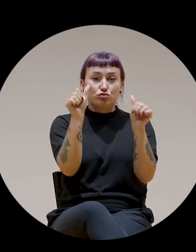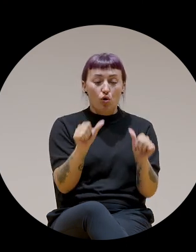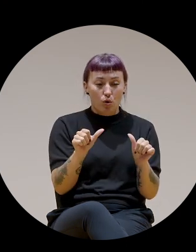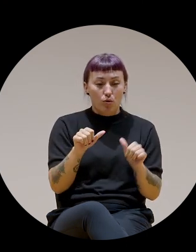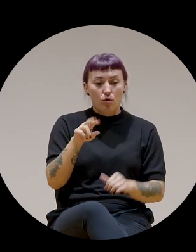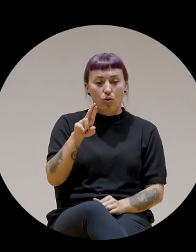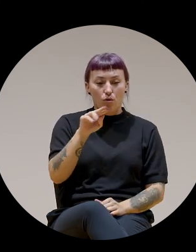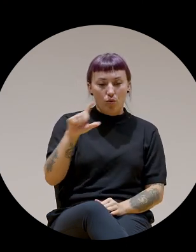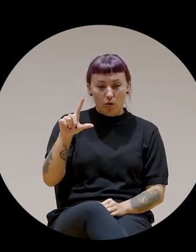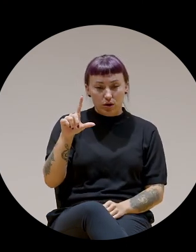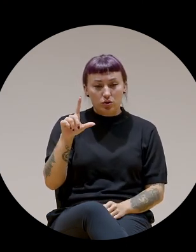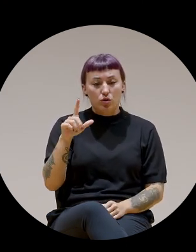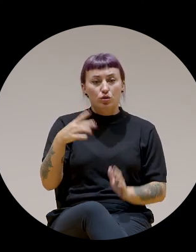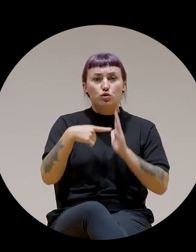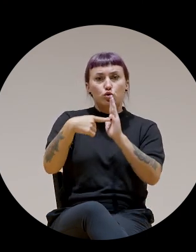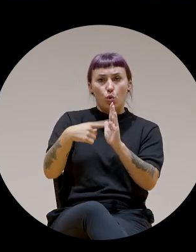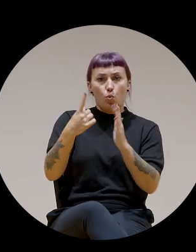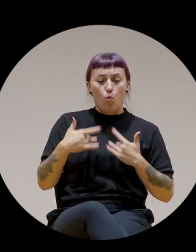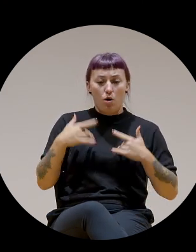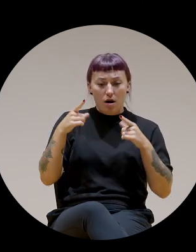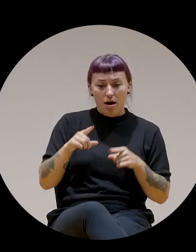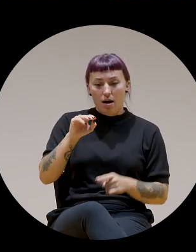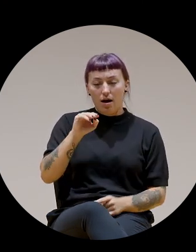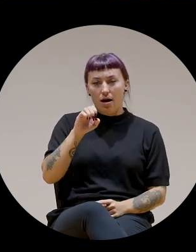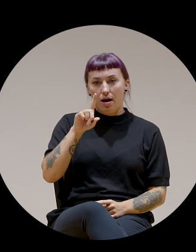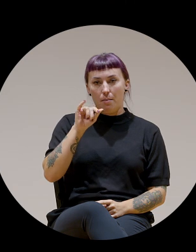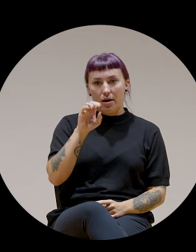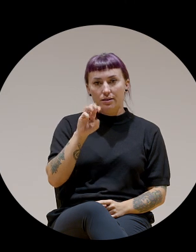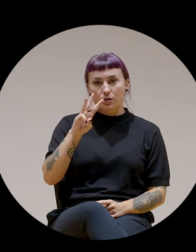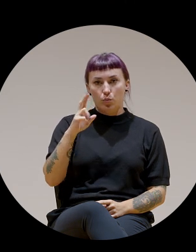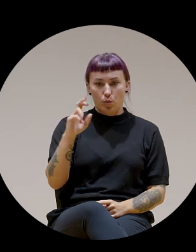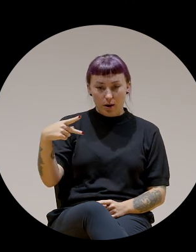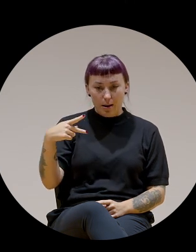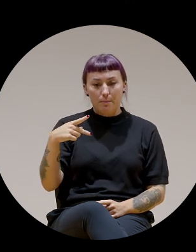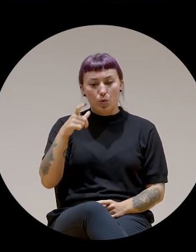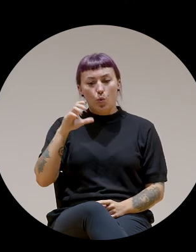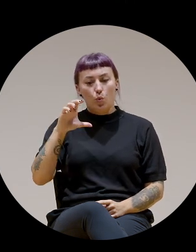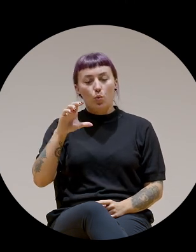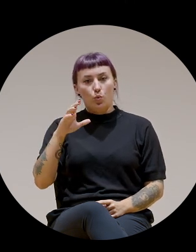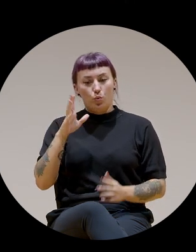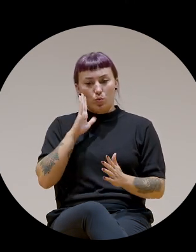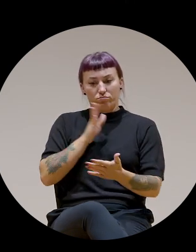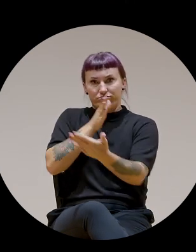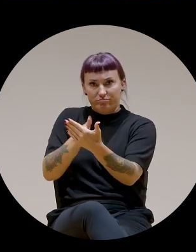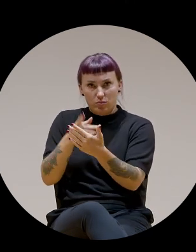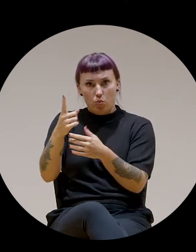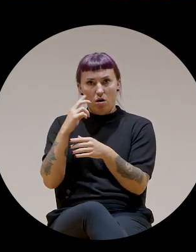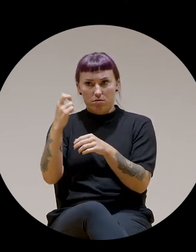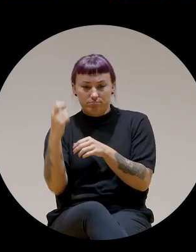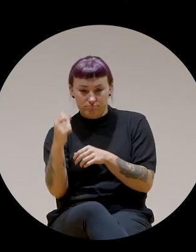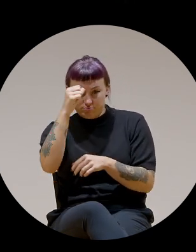sculpture, Russell conceives of this as one event. Medicine Whip is counting Ku on one crouching man with his right